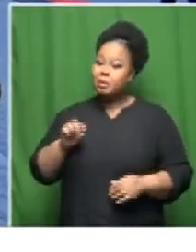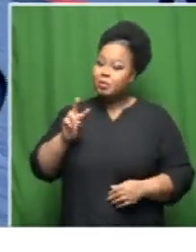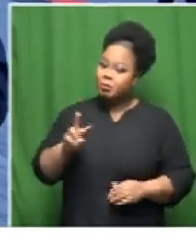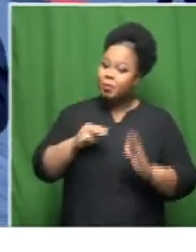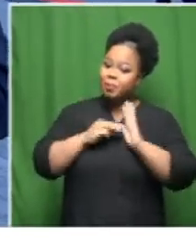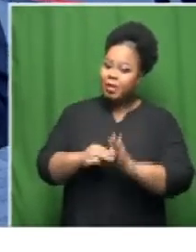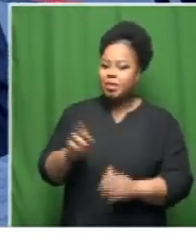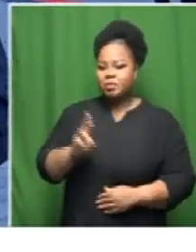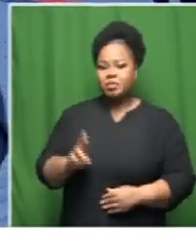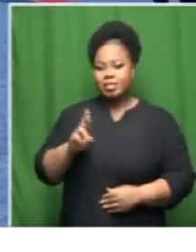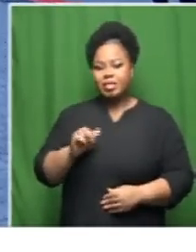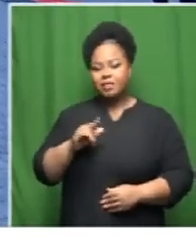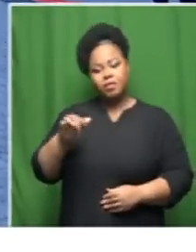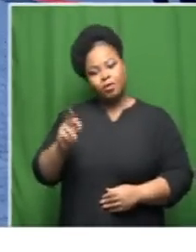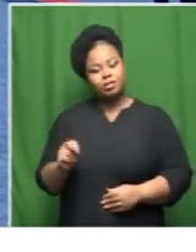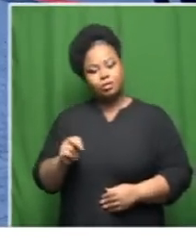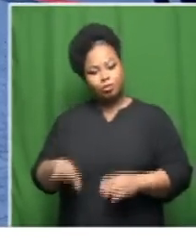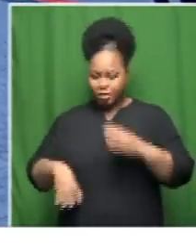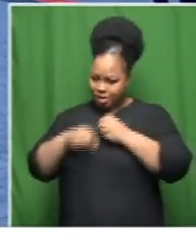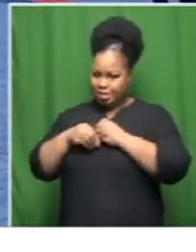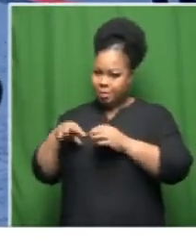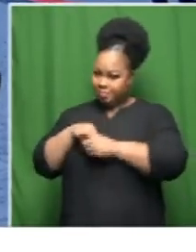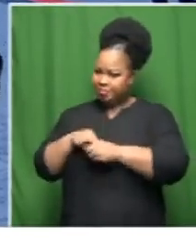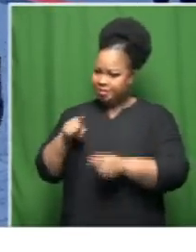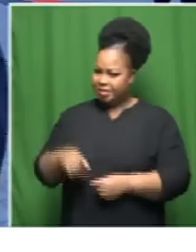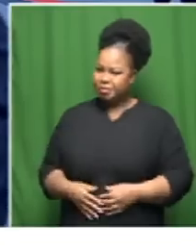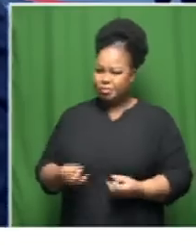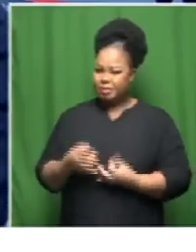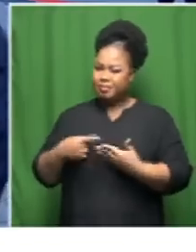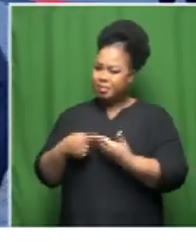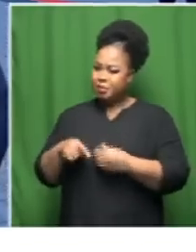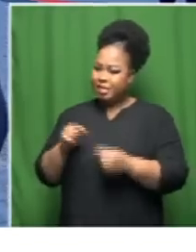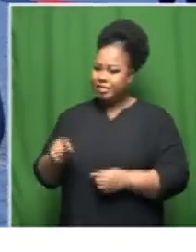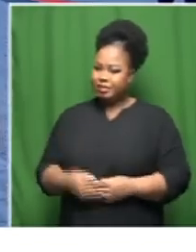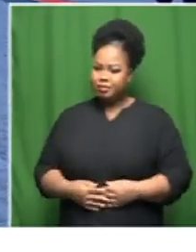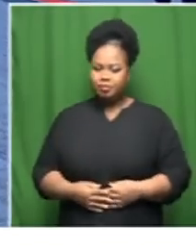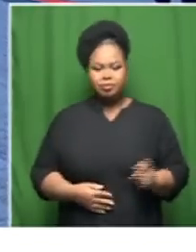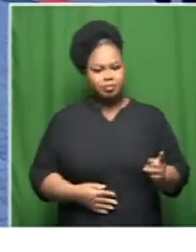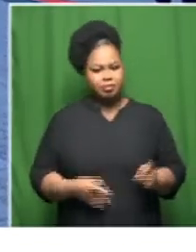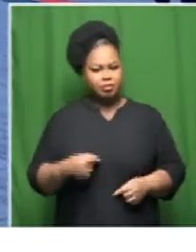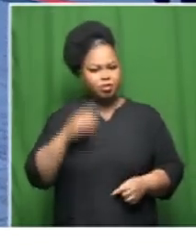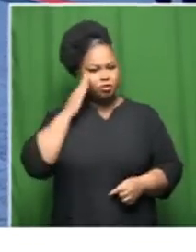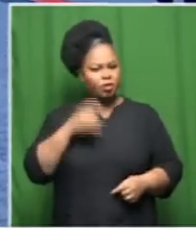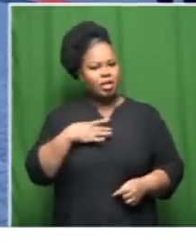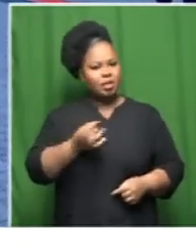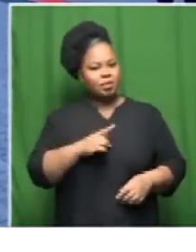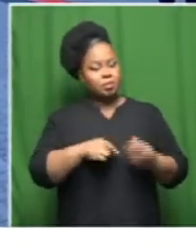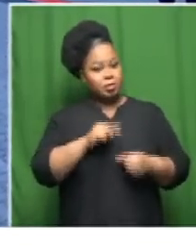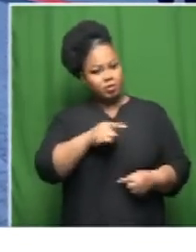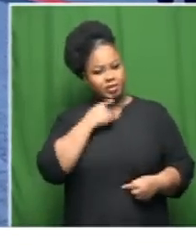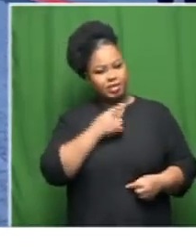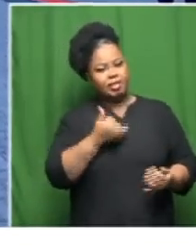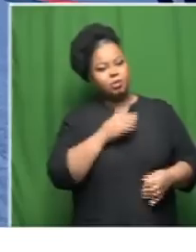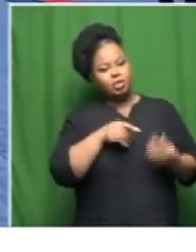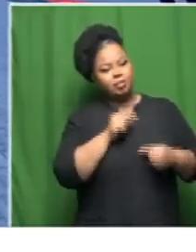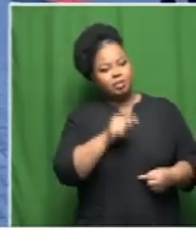rand that the ladies would have wanted AFCON, why don't you also include it in that part? So there's a lot of conversations about that. And you know what I like about what you're saying, Thabiso, just